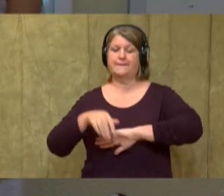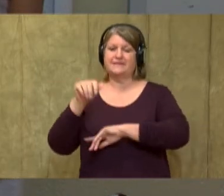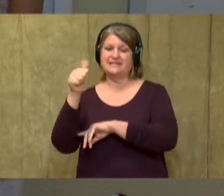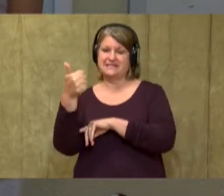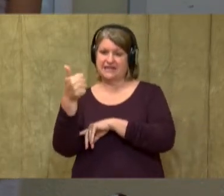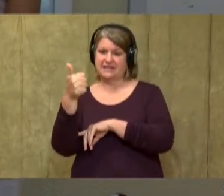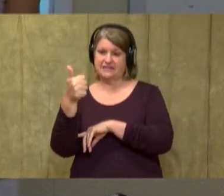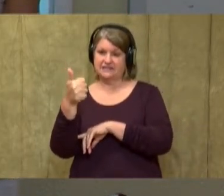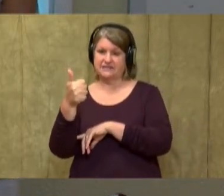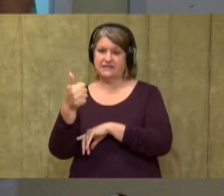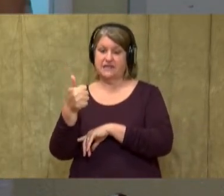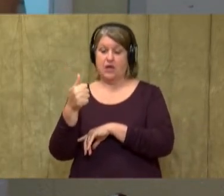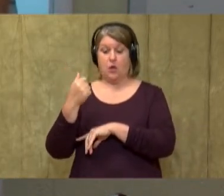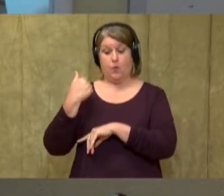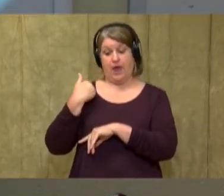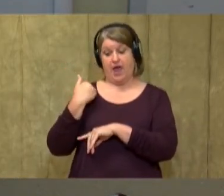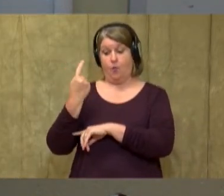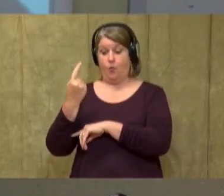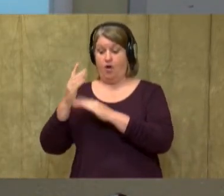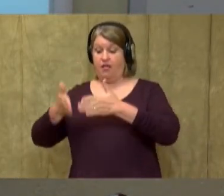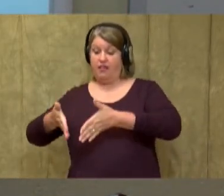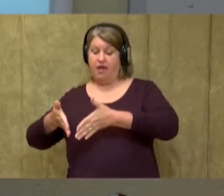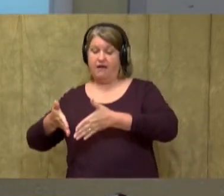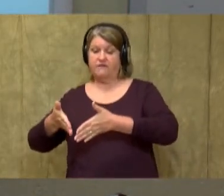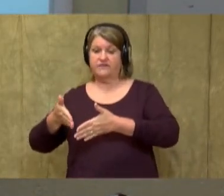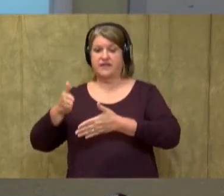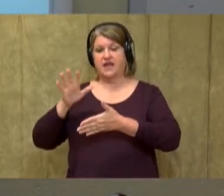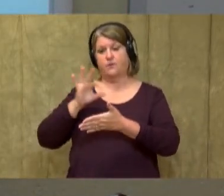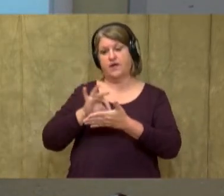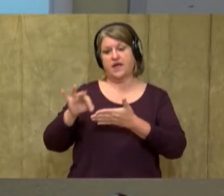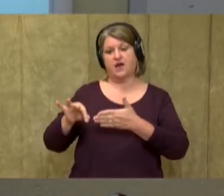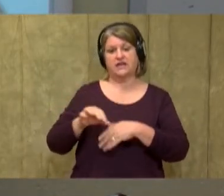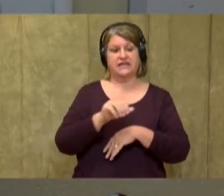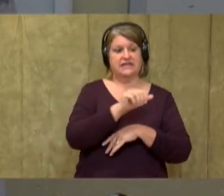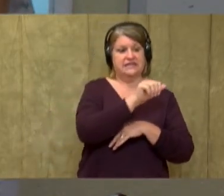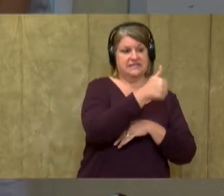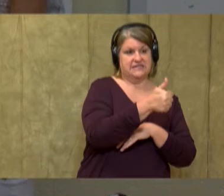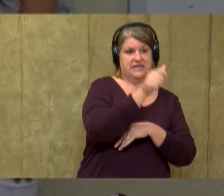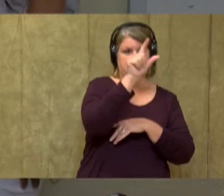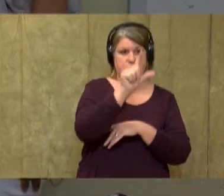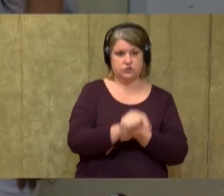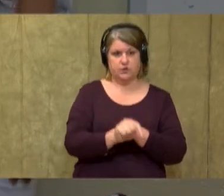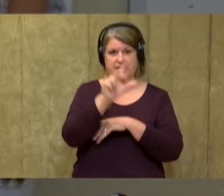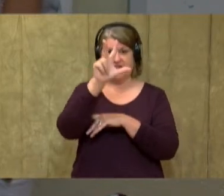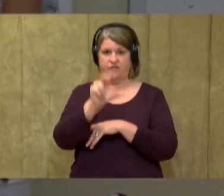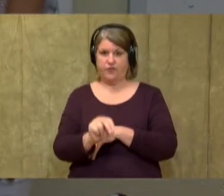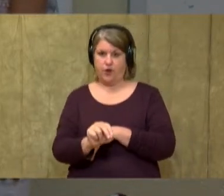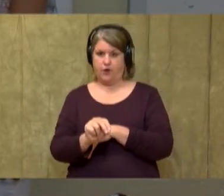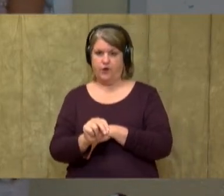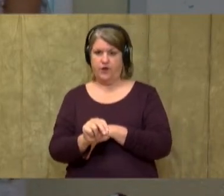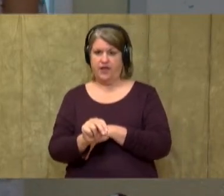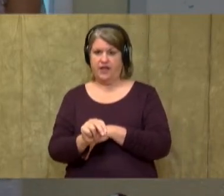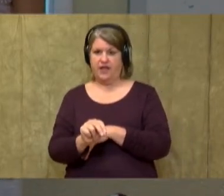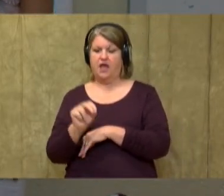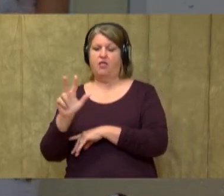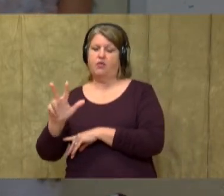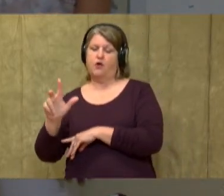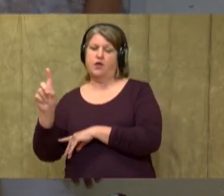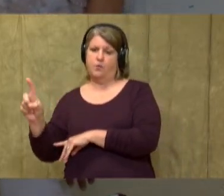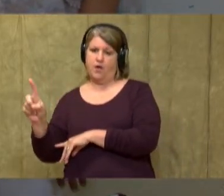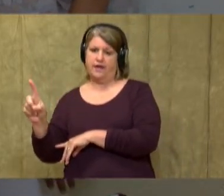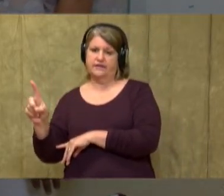but we had 1 left over, and then we counted 10, 20, 30,